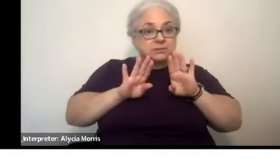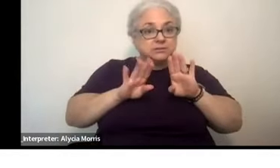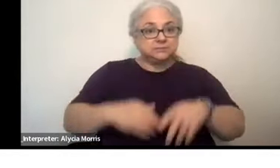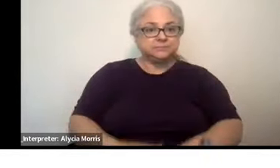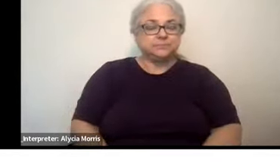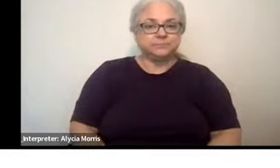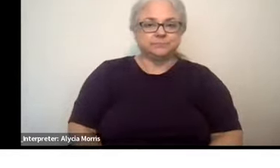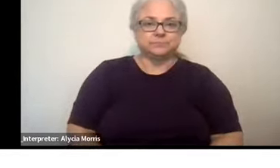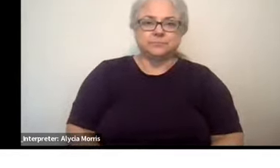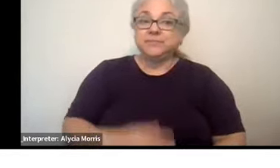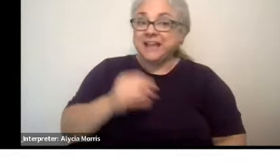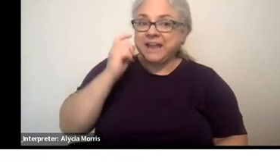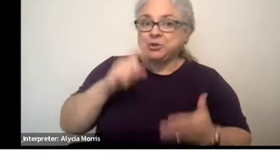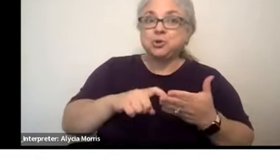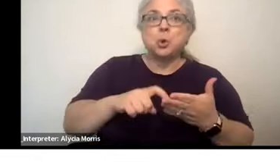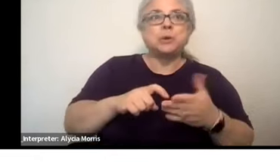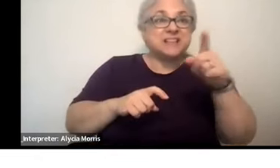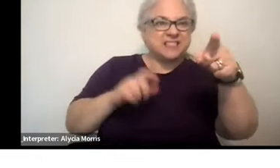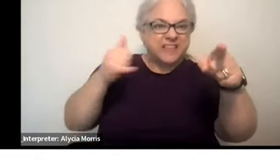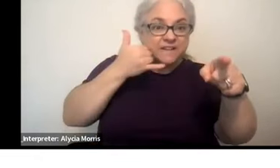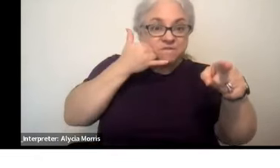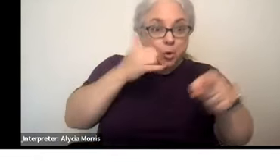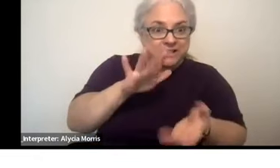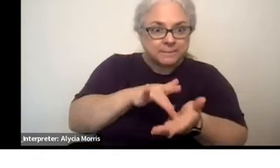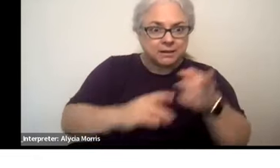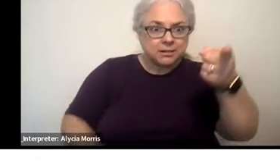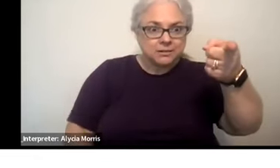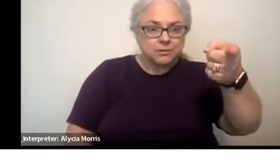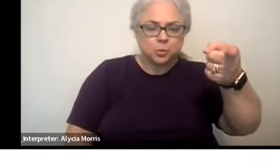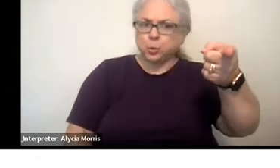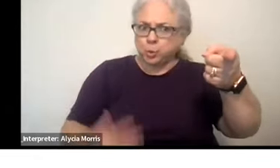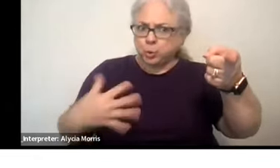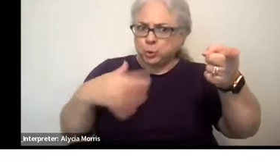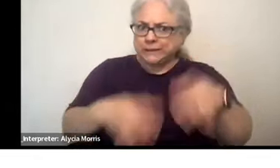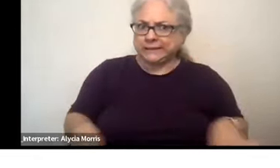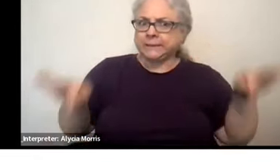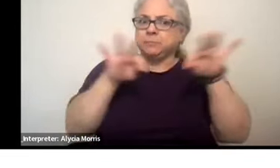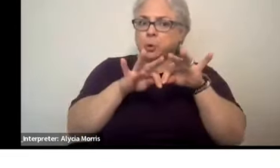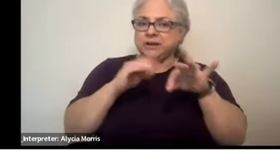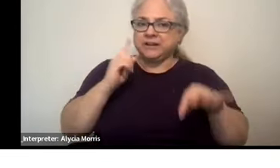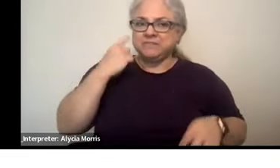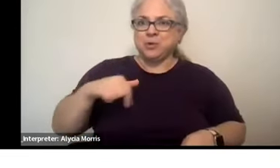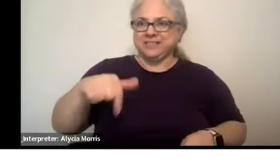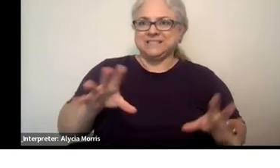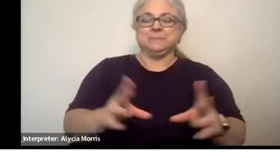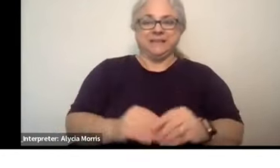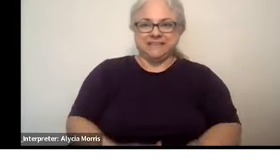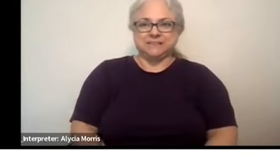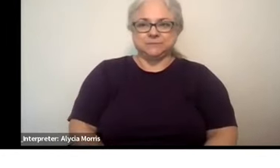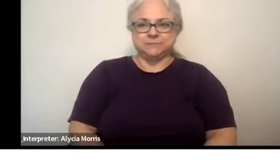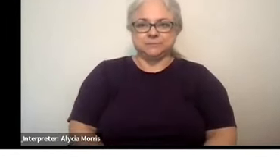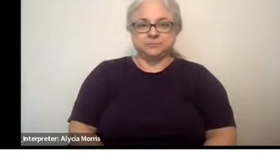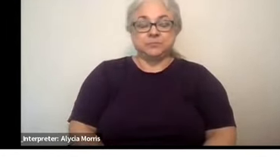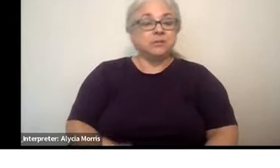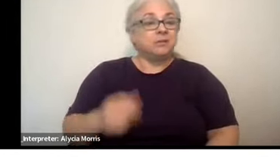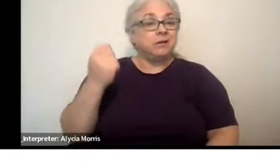very important, notice that conference phone in the middle. That is an essential element. People are more and more